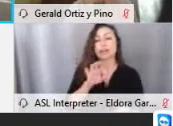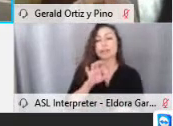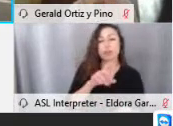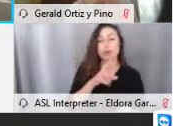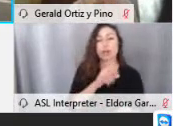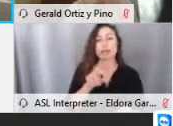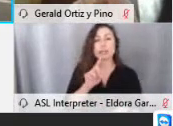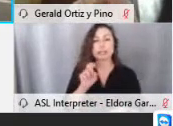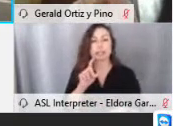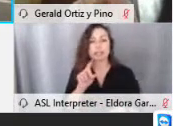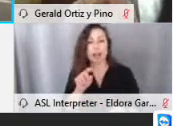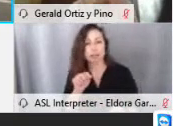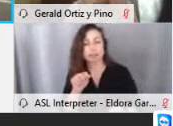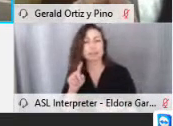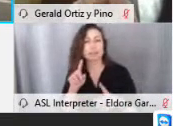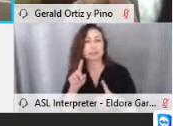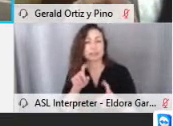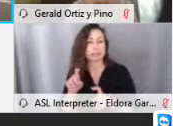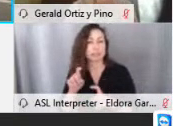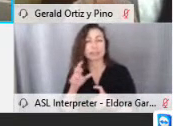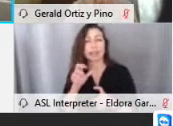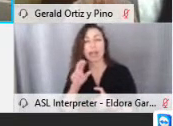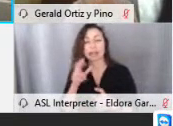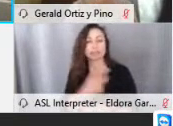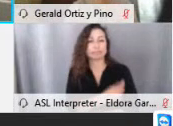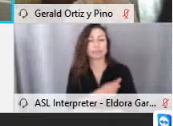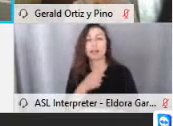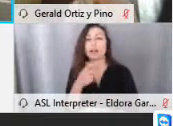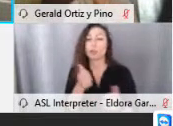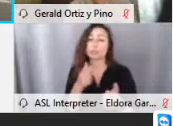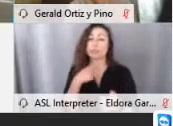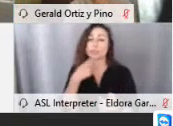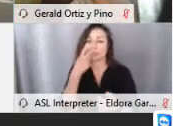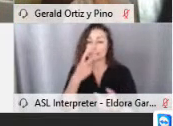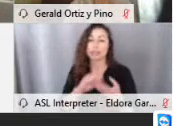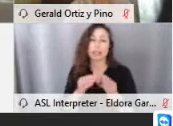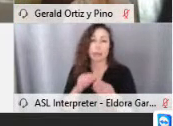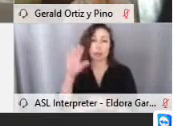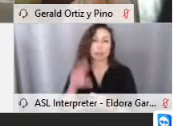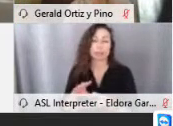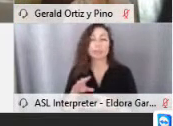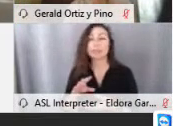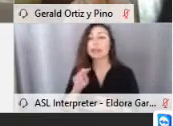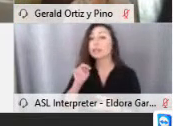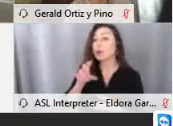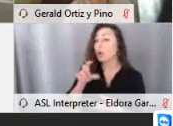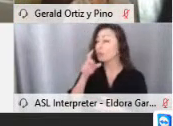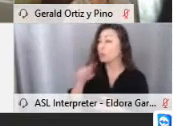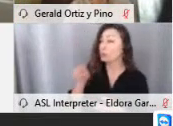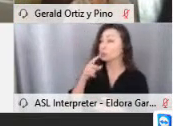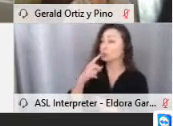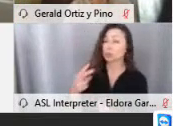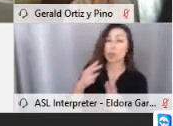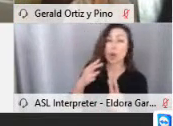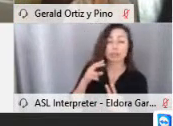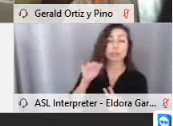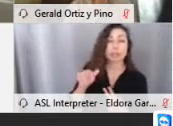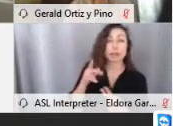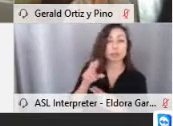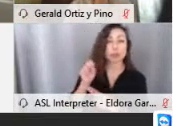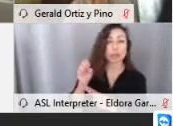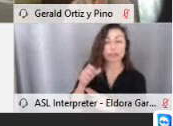a decrease in compliance. And Nicole, for those of you who watch the press conferences, we are really focused in